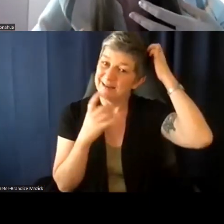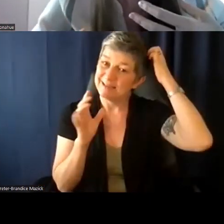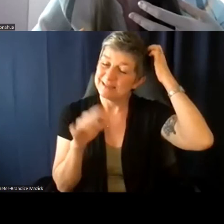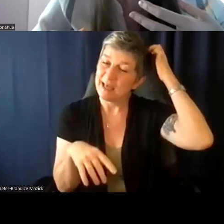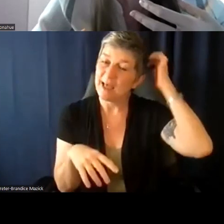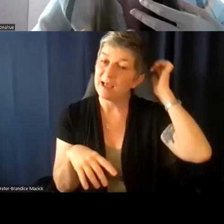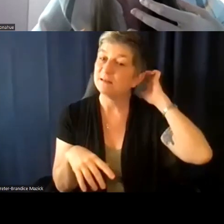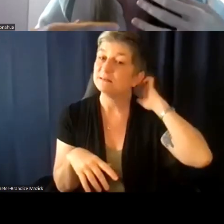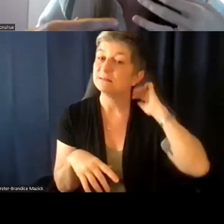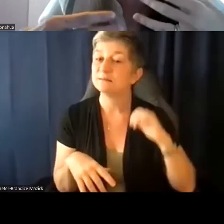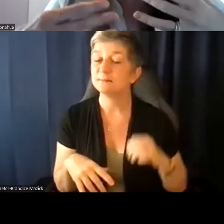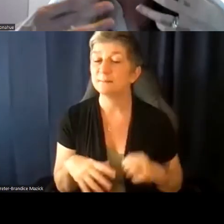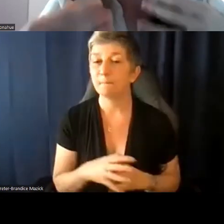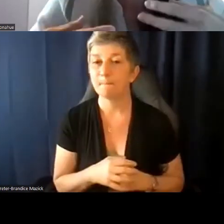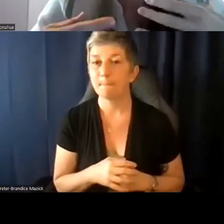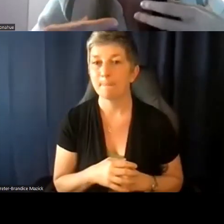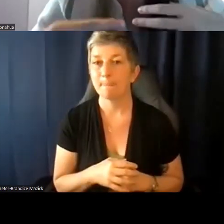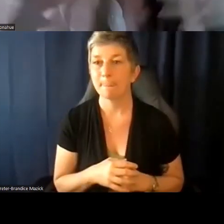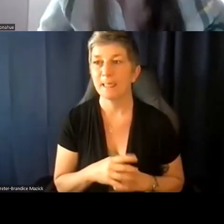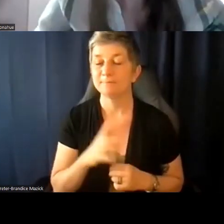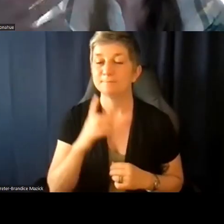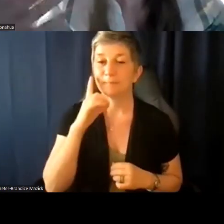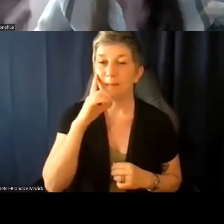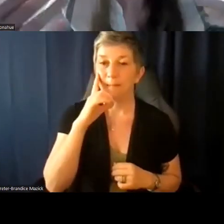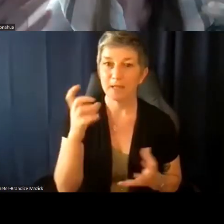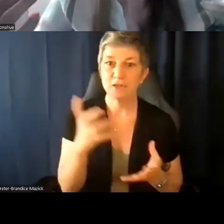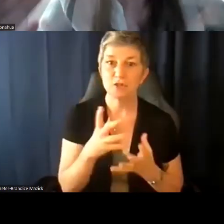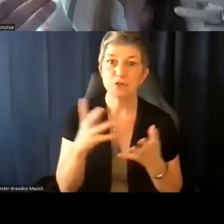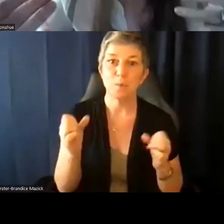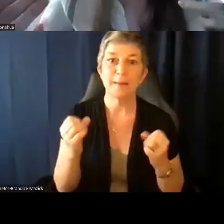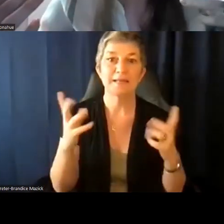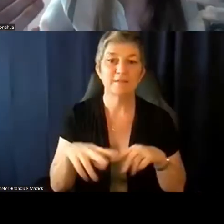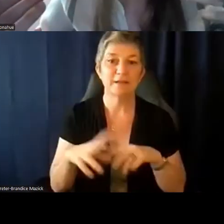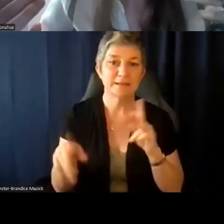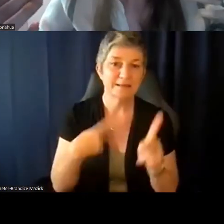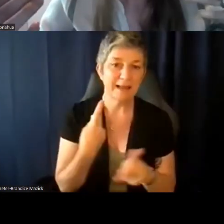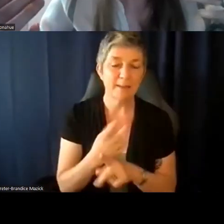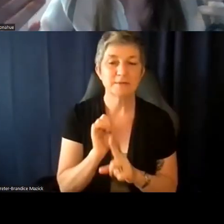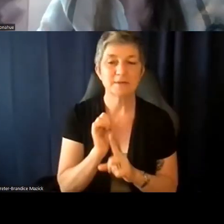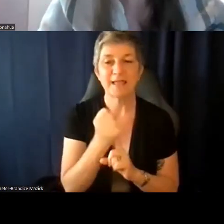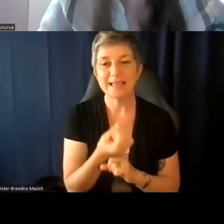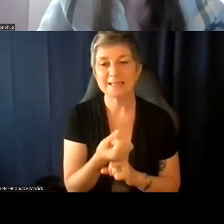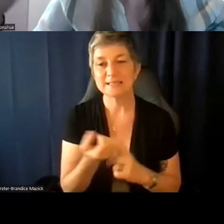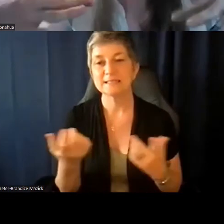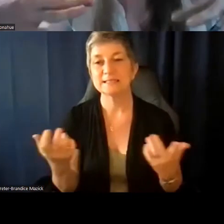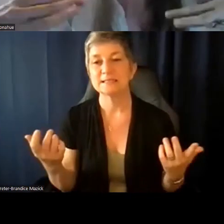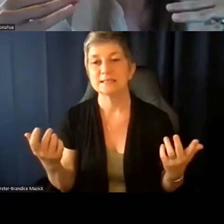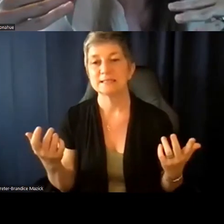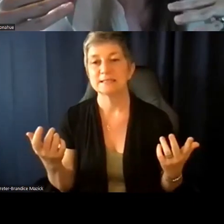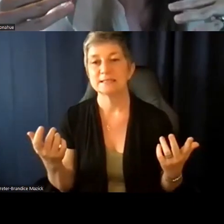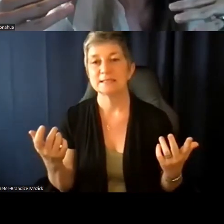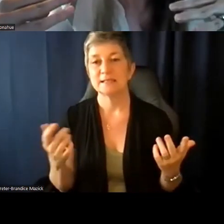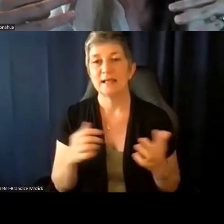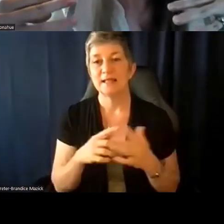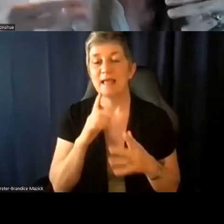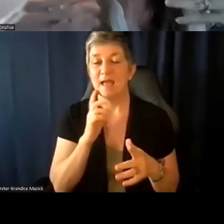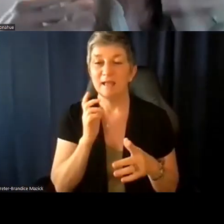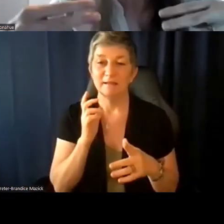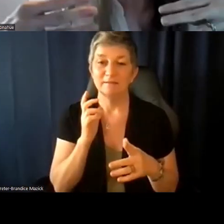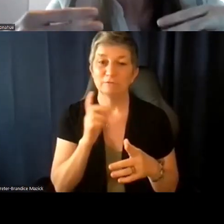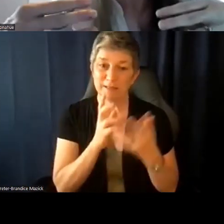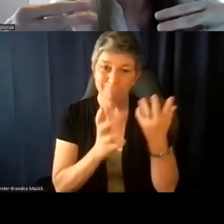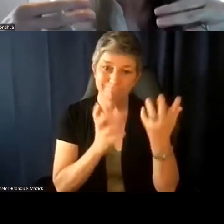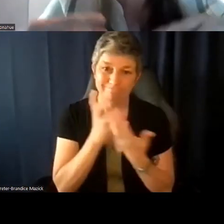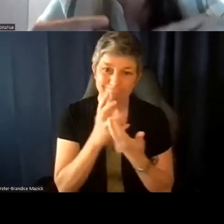you know, it's because there's so many different types of cases that fall under disparate impact, it's